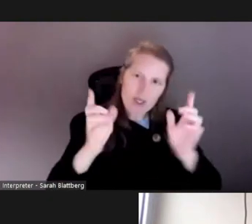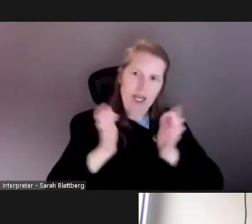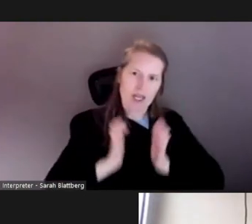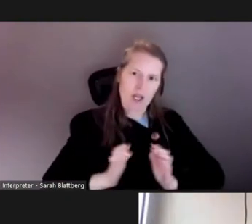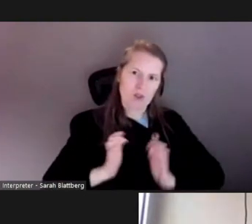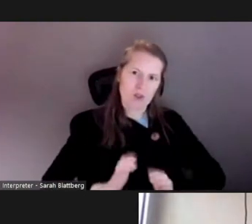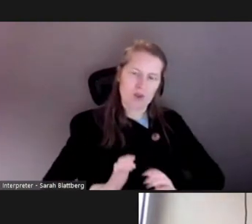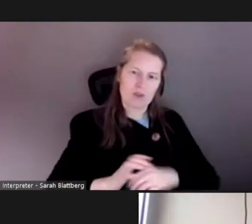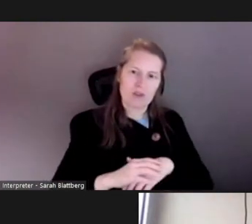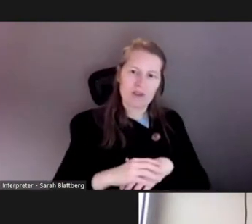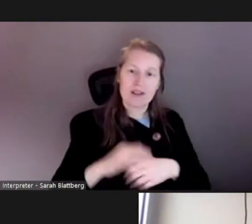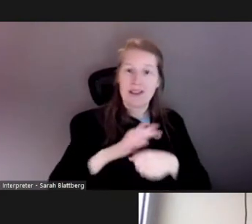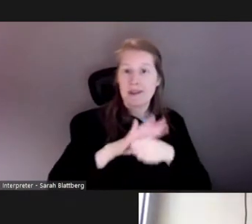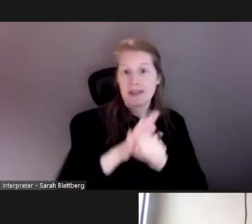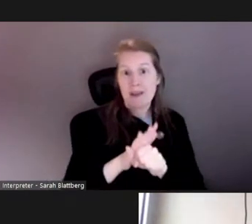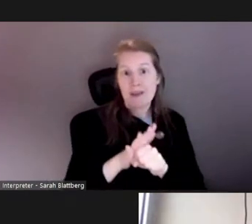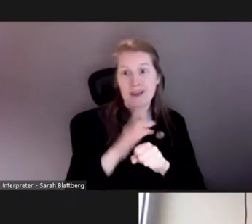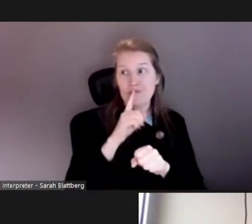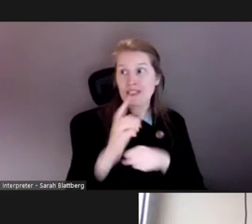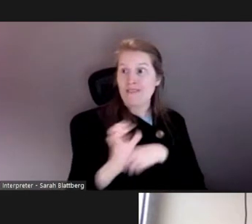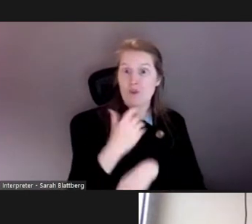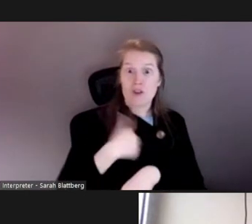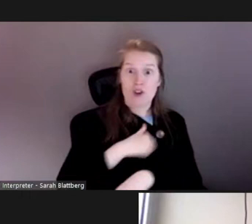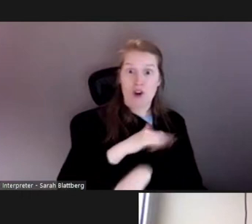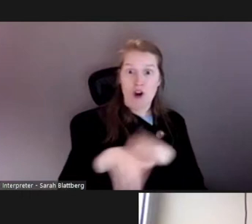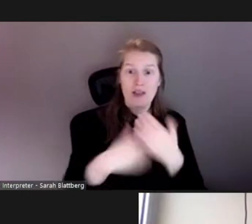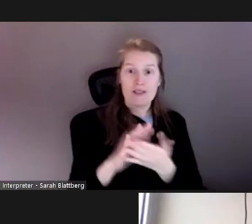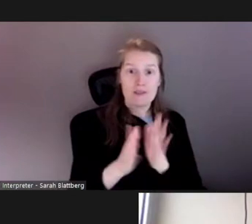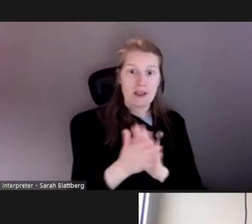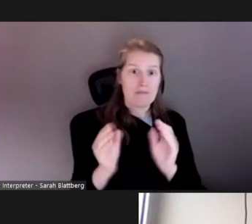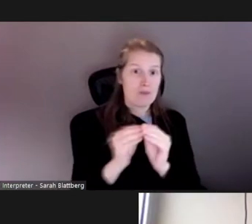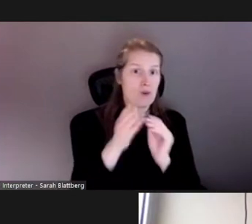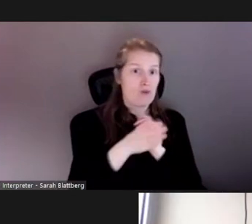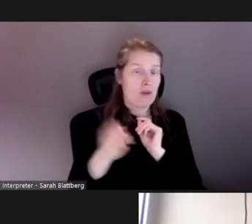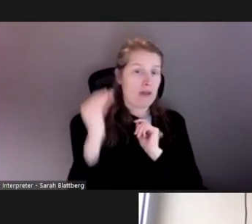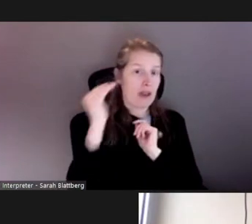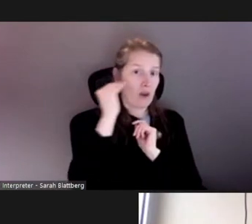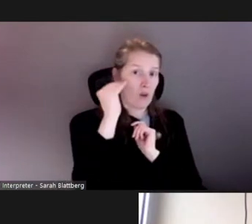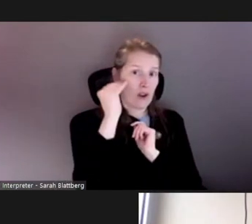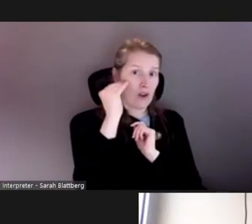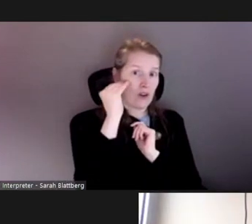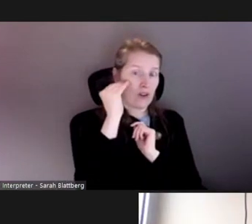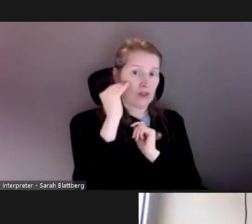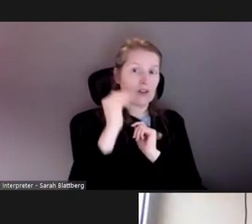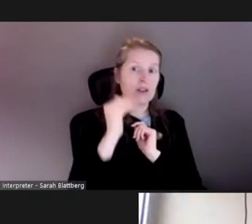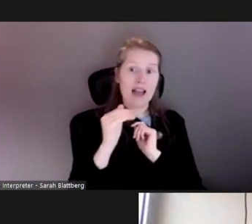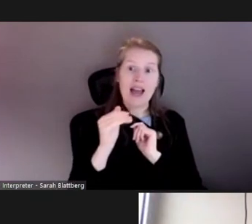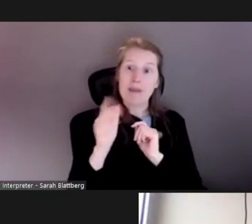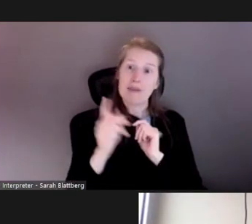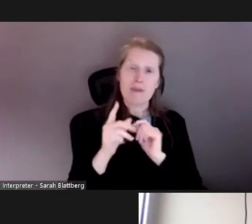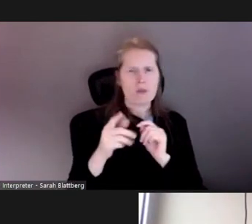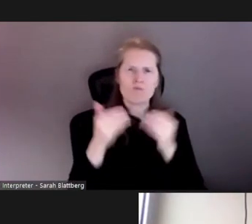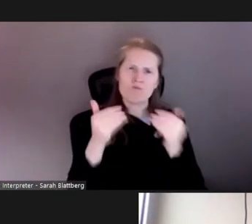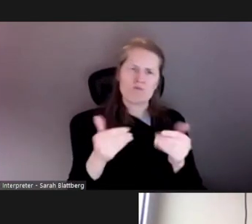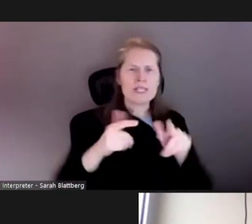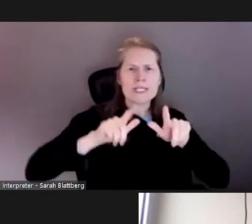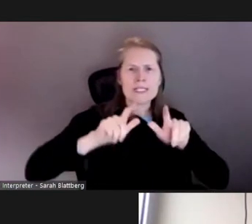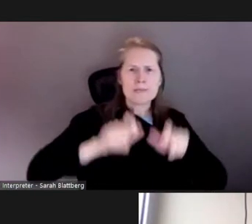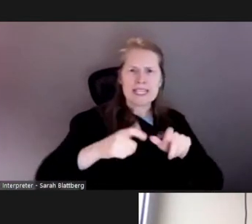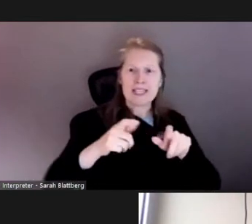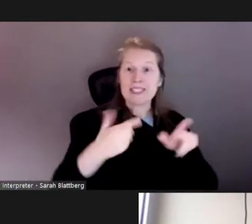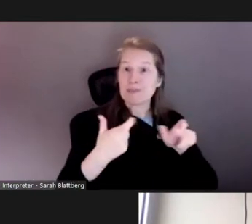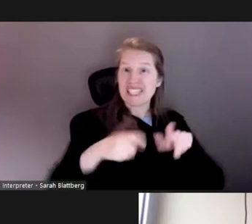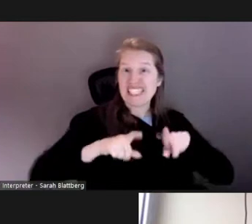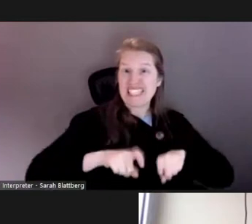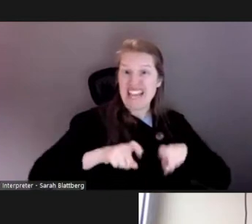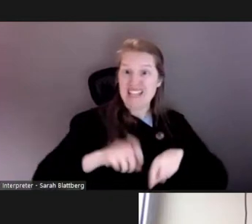say the pandemic has made all of us more broadband aware. And the data of people taking speed tests in March of 2020 bears that